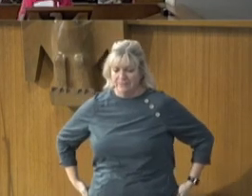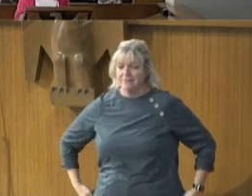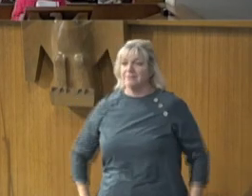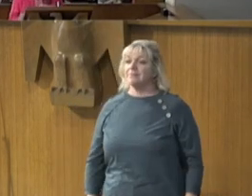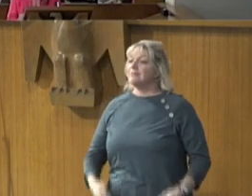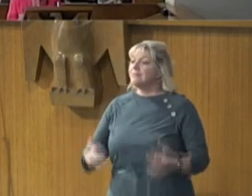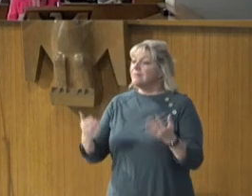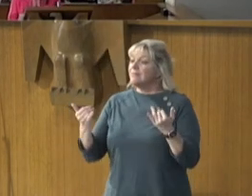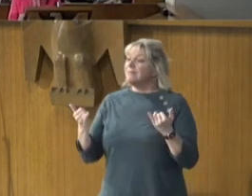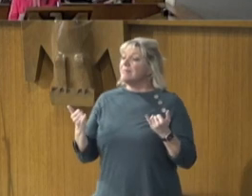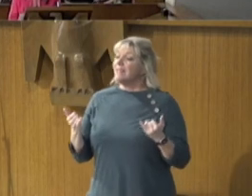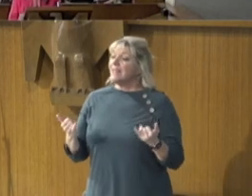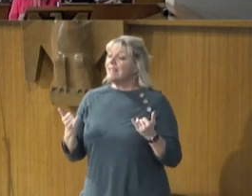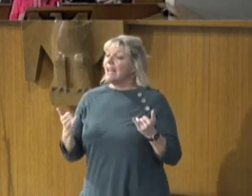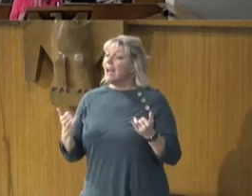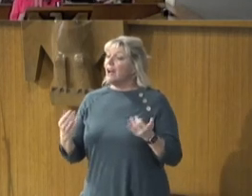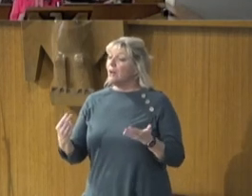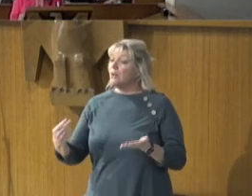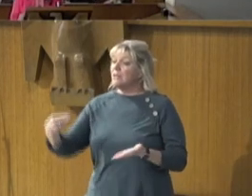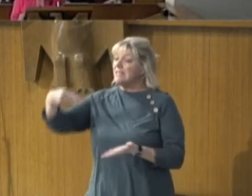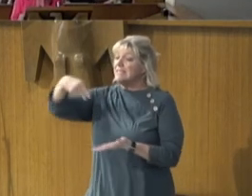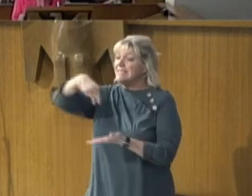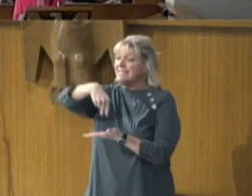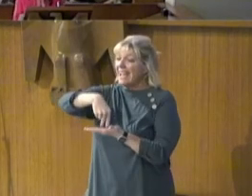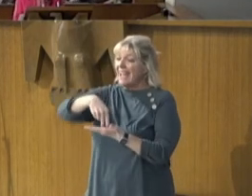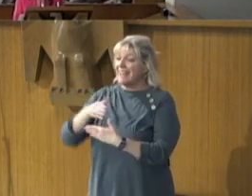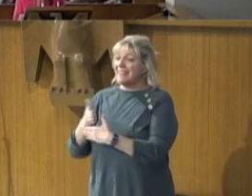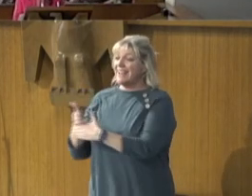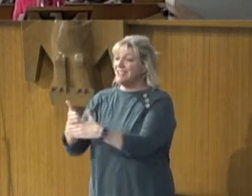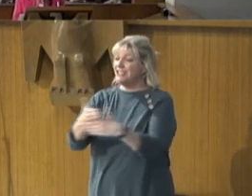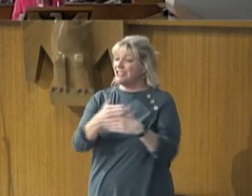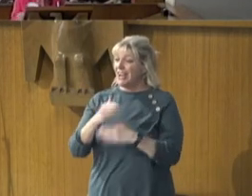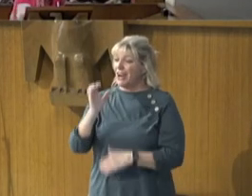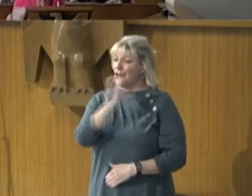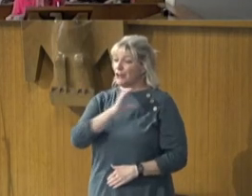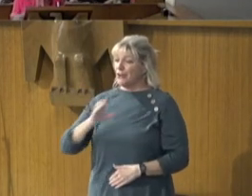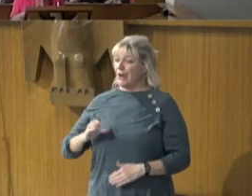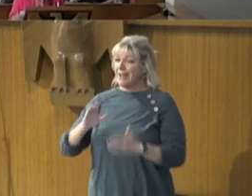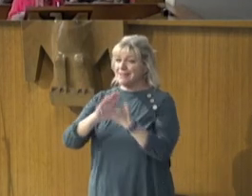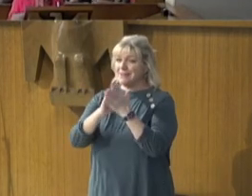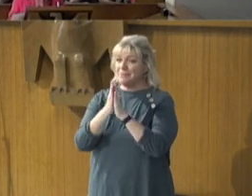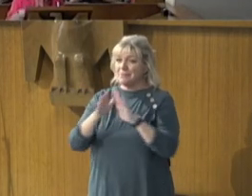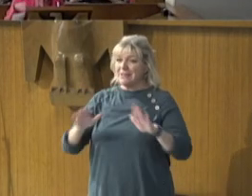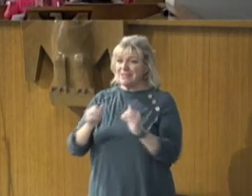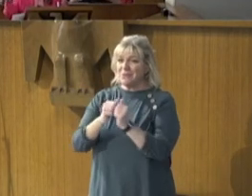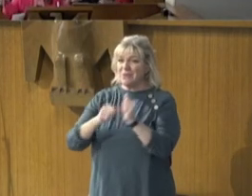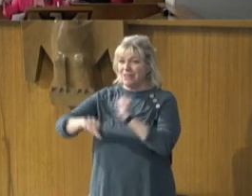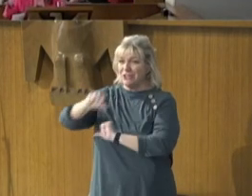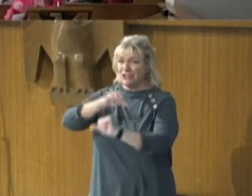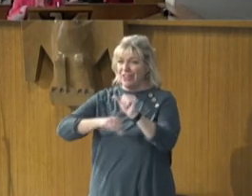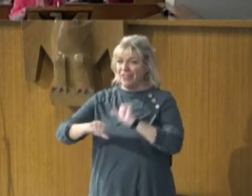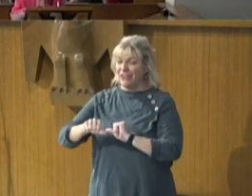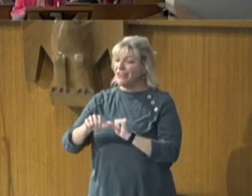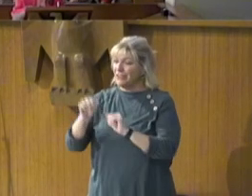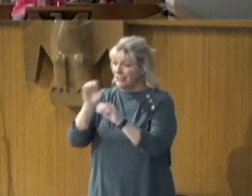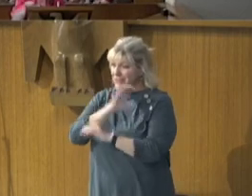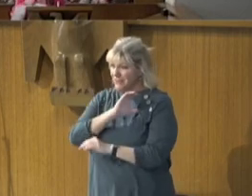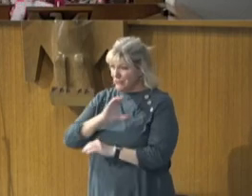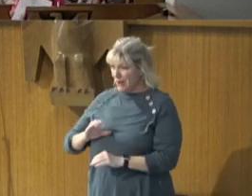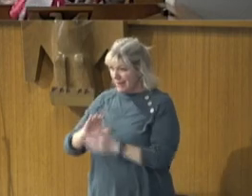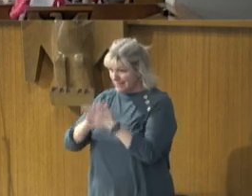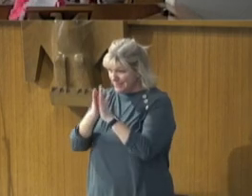At this time, I invite you to stand and pass the peace of Christ to one another. Friends, may the peace of Christ be with each of you.